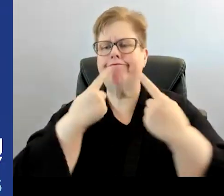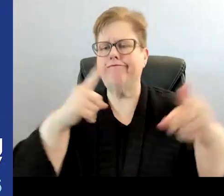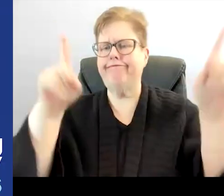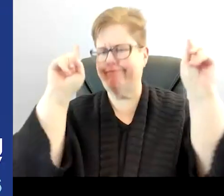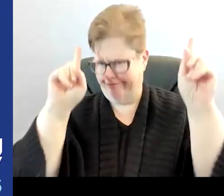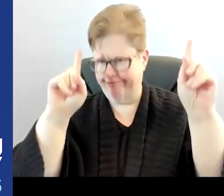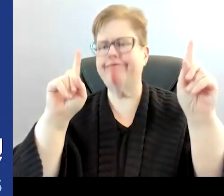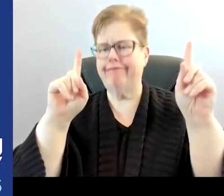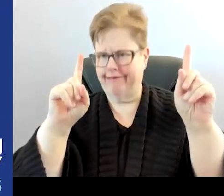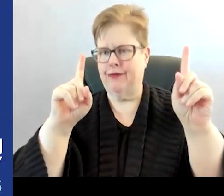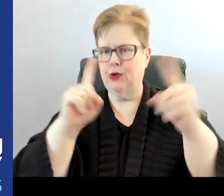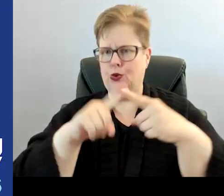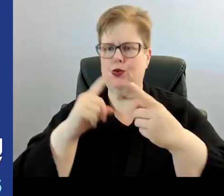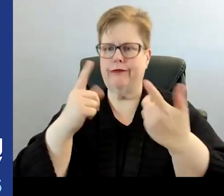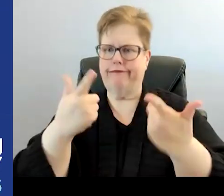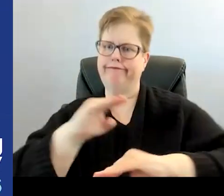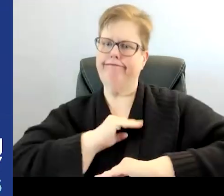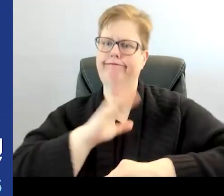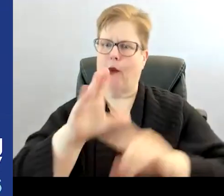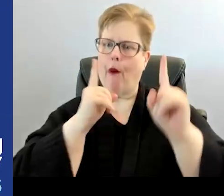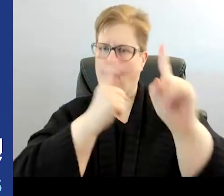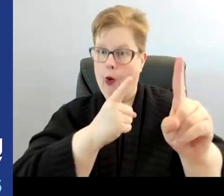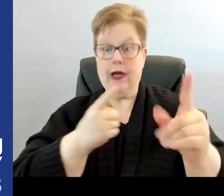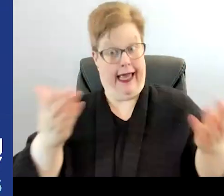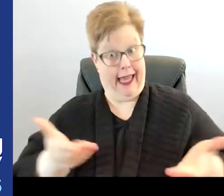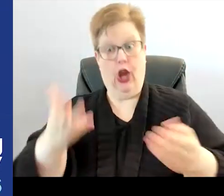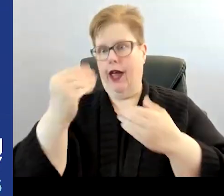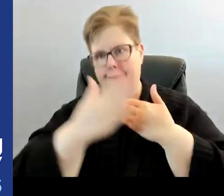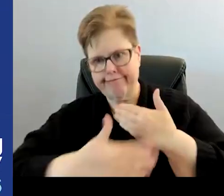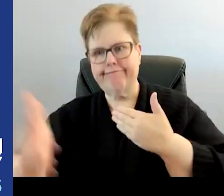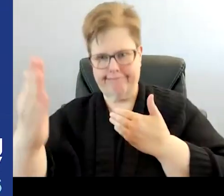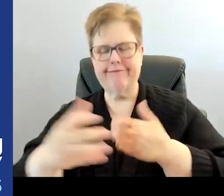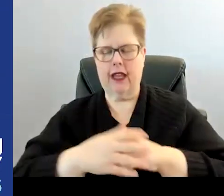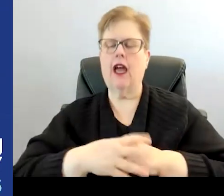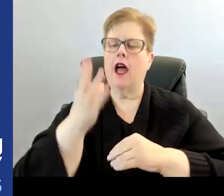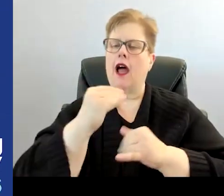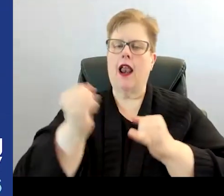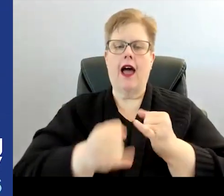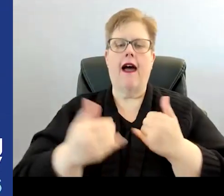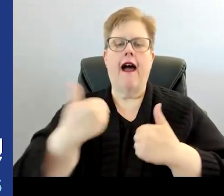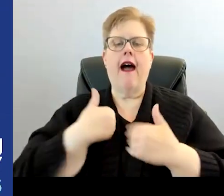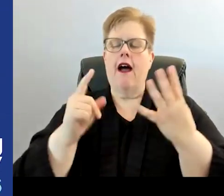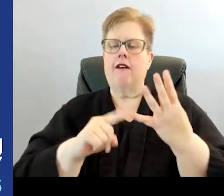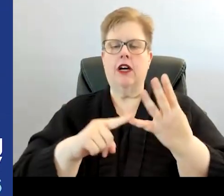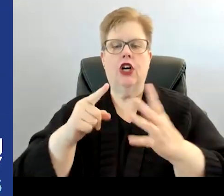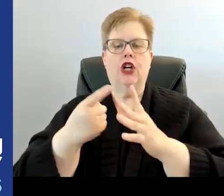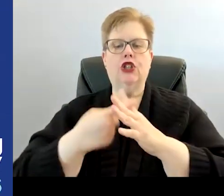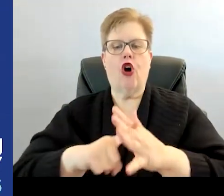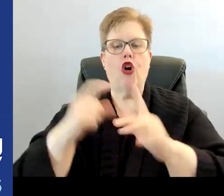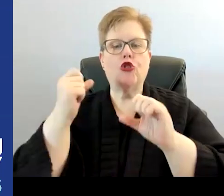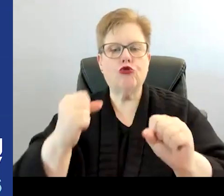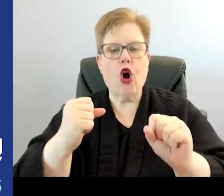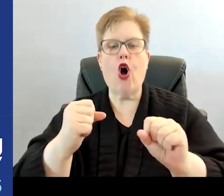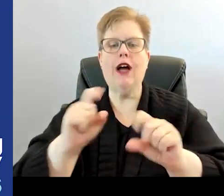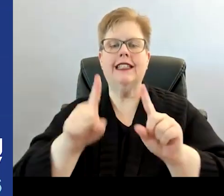as possible at reaching your goals here and beyond. And lastly, we have Start Strong resources to help you thrive at